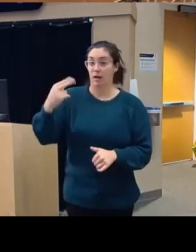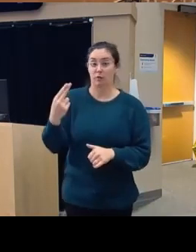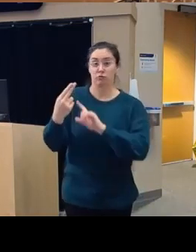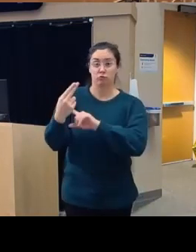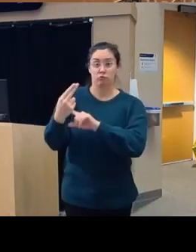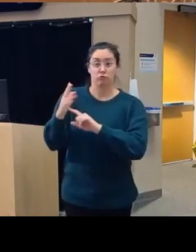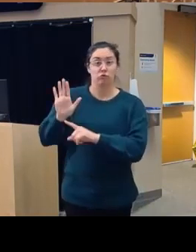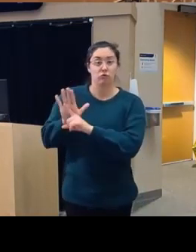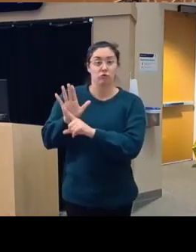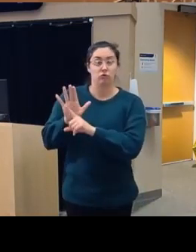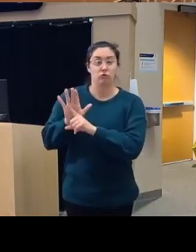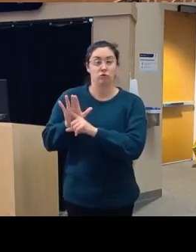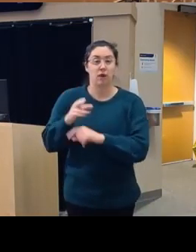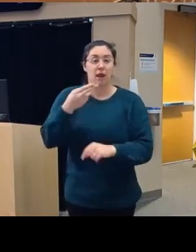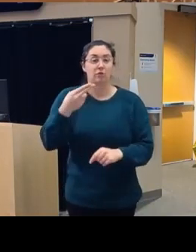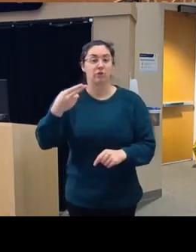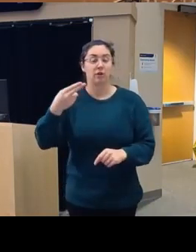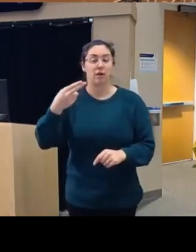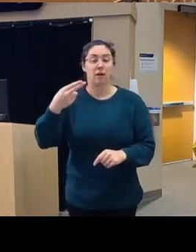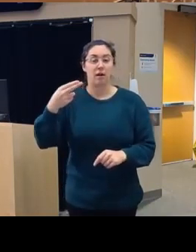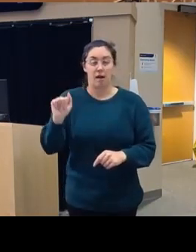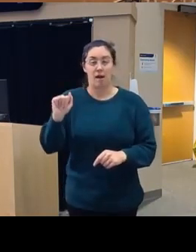health, HHS kind of as